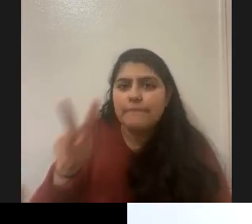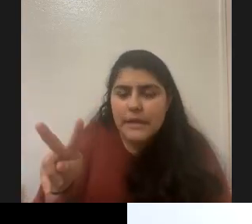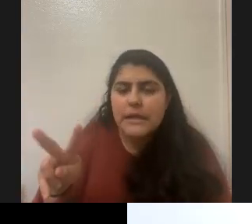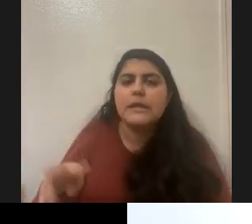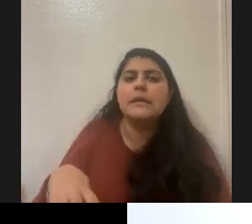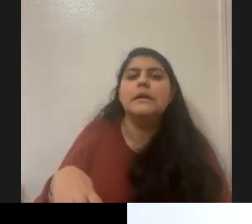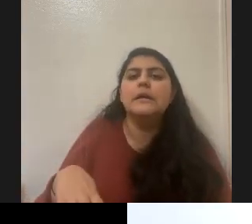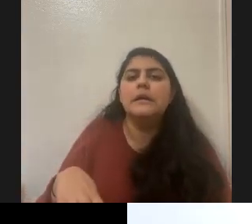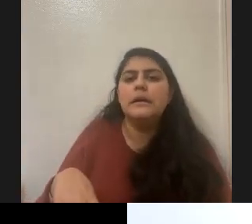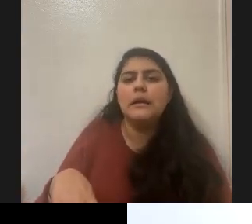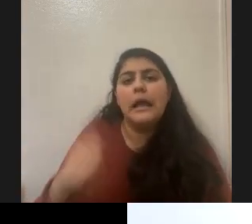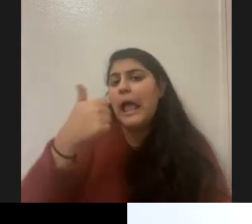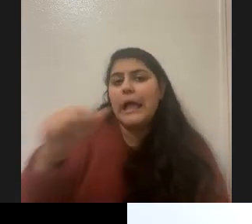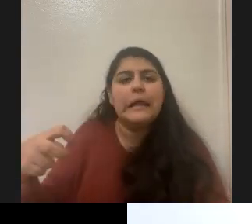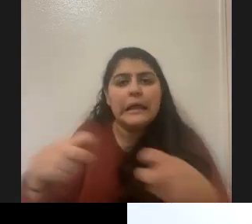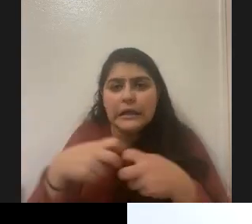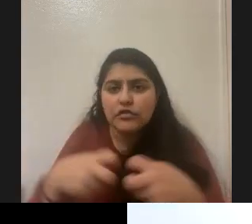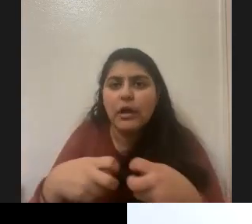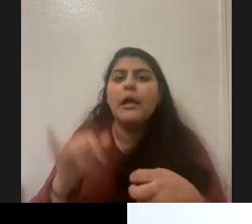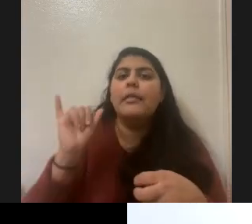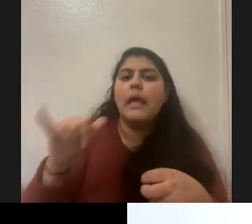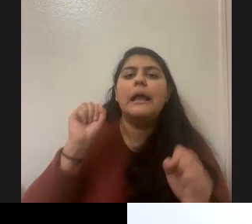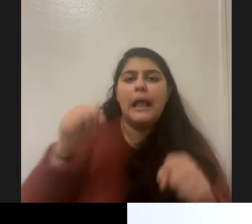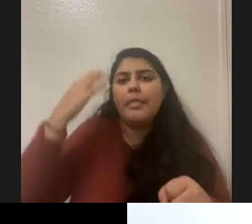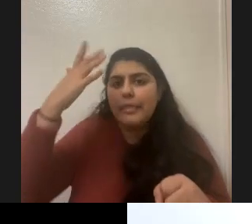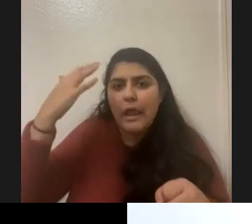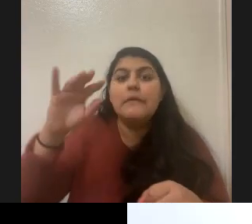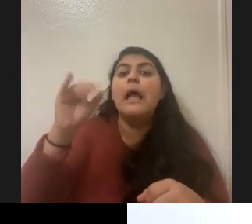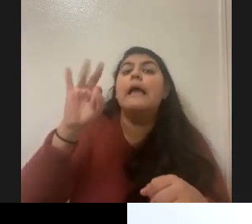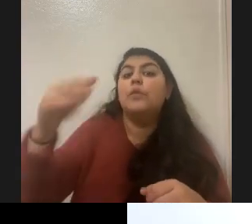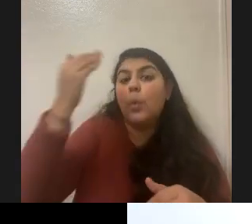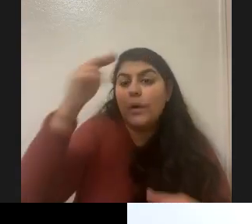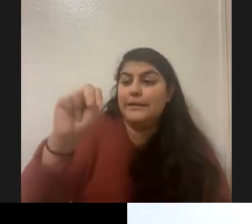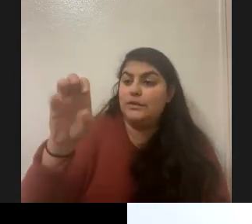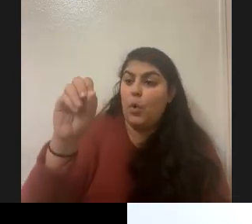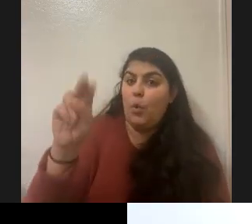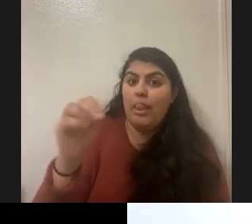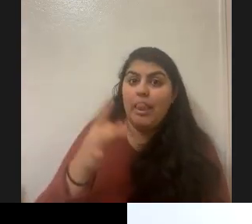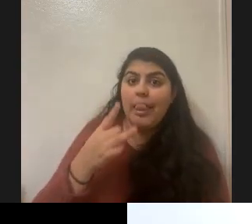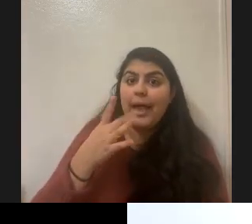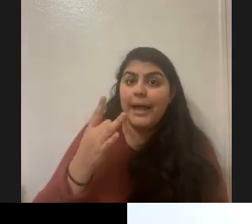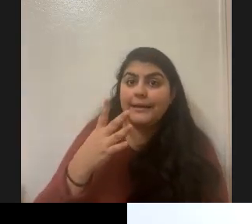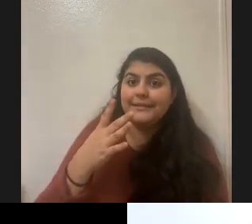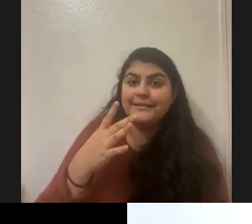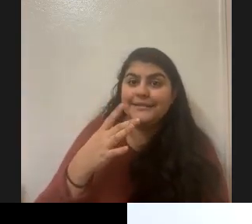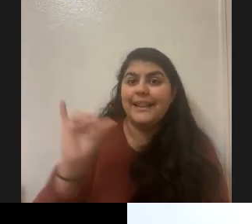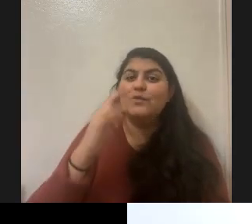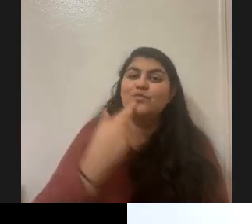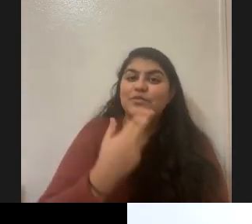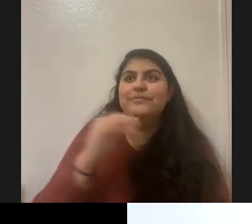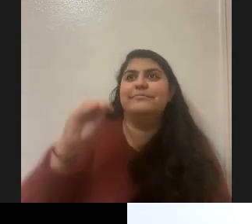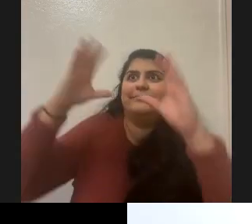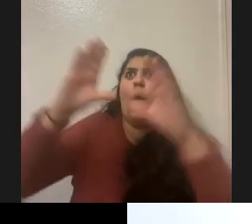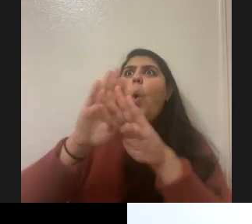know, anything electronic that you can think of. Also, if you know, like neon lights, like, you know, like at a restaurant it says open